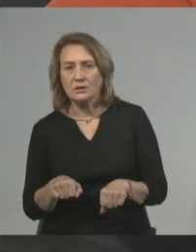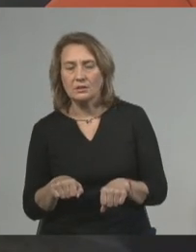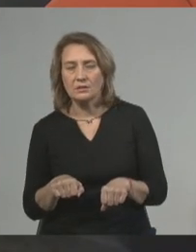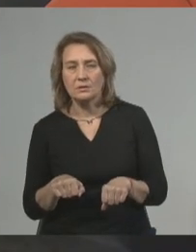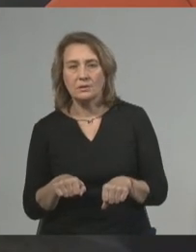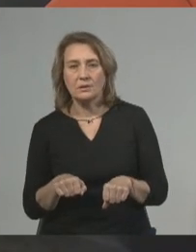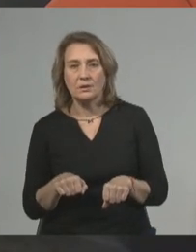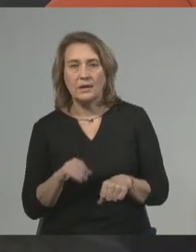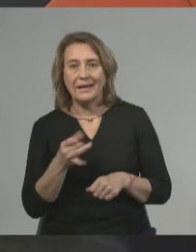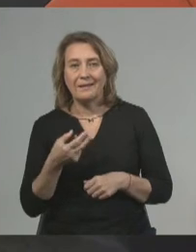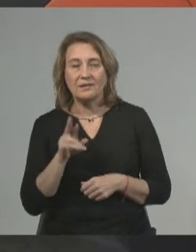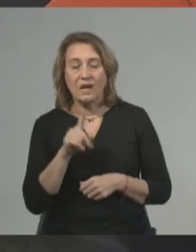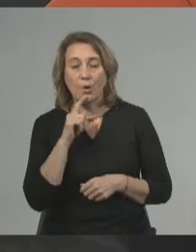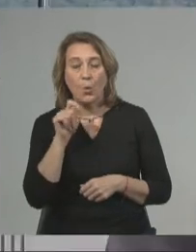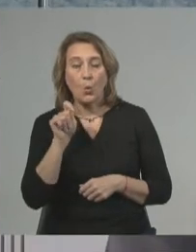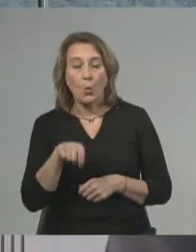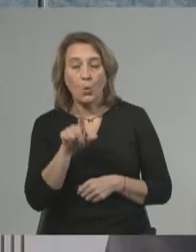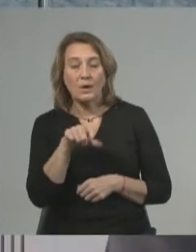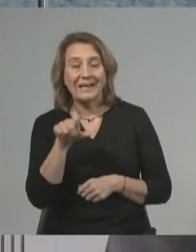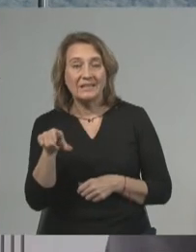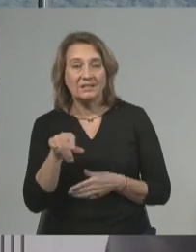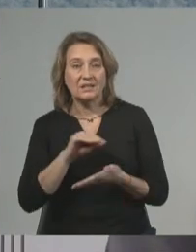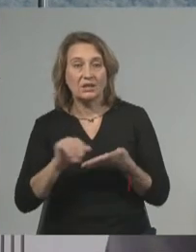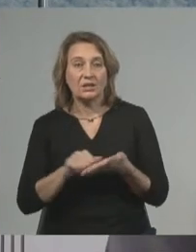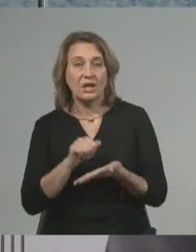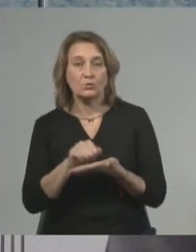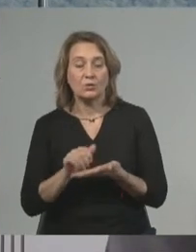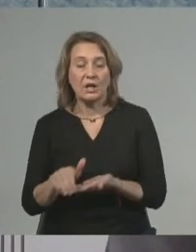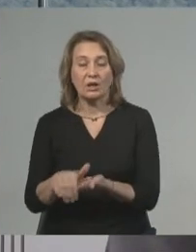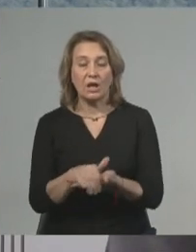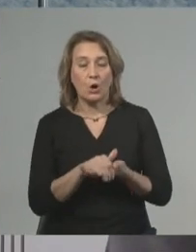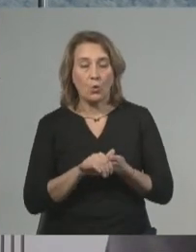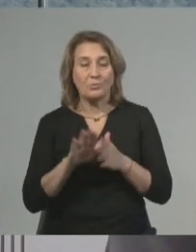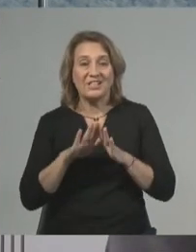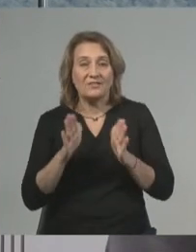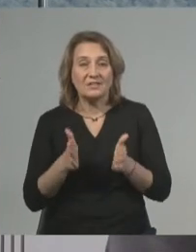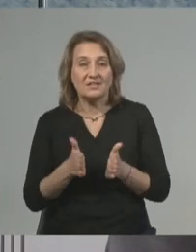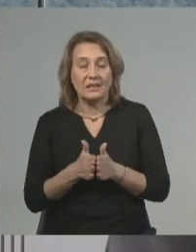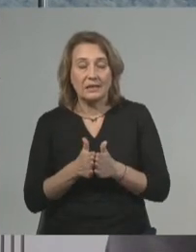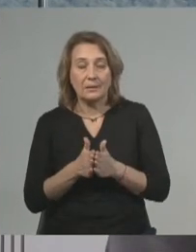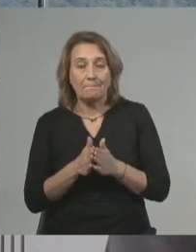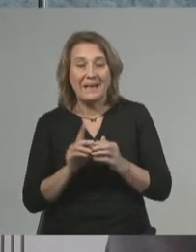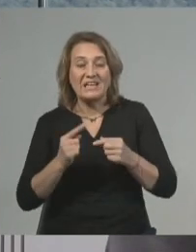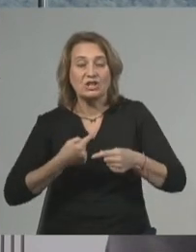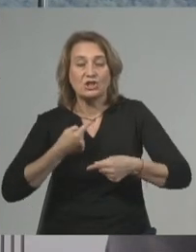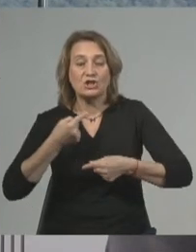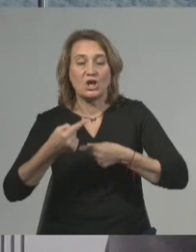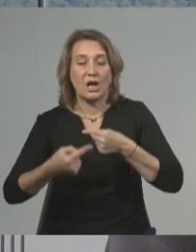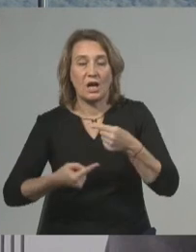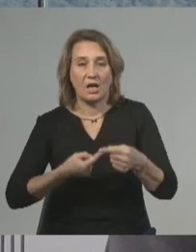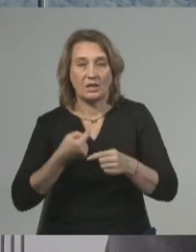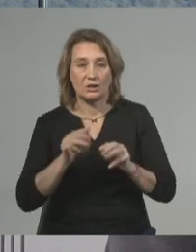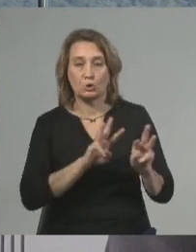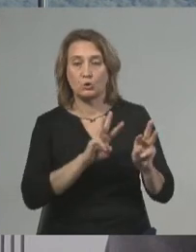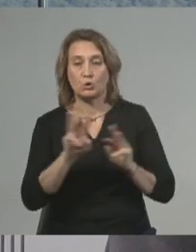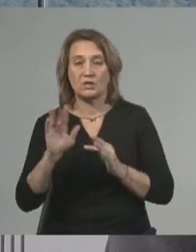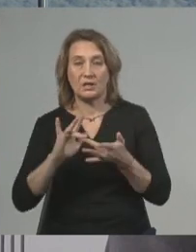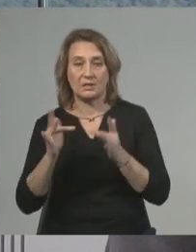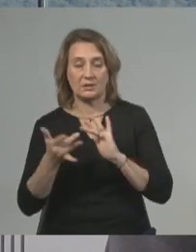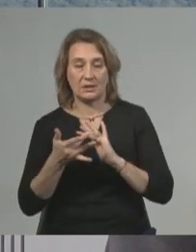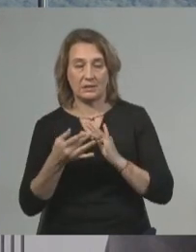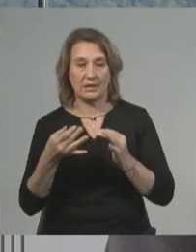opinion on this window of of opportunities for ukrainian journalists and for ukrainian society in